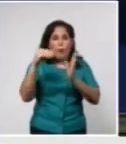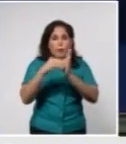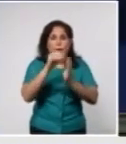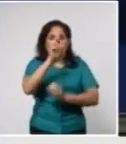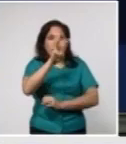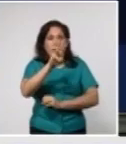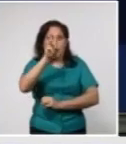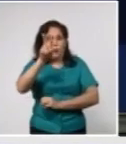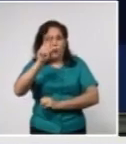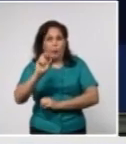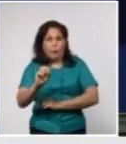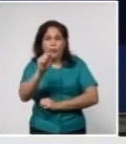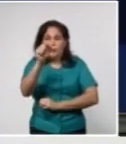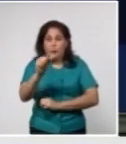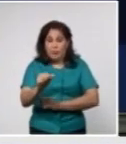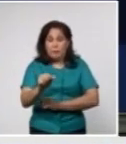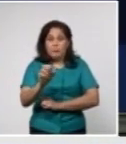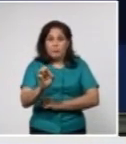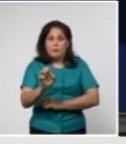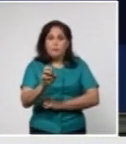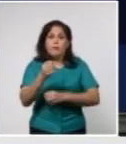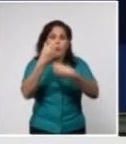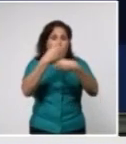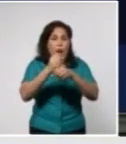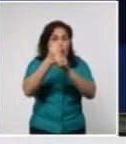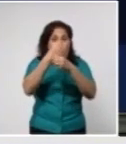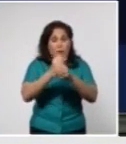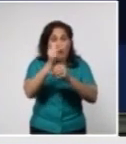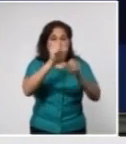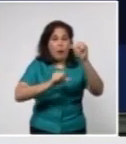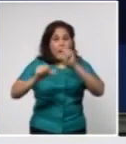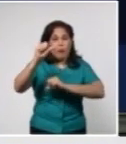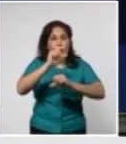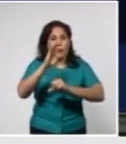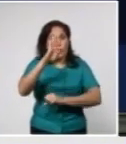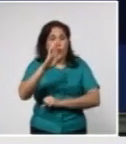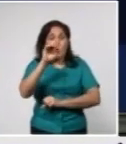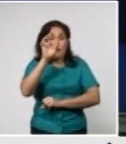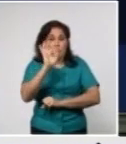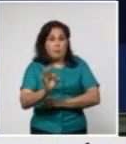Yesterday, in the island's different molecular biology laboratories,